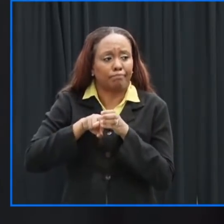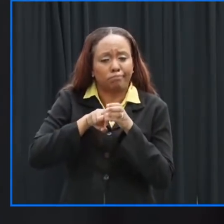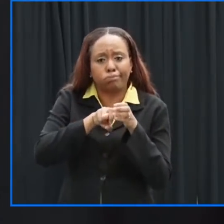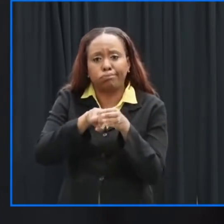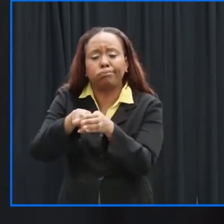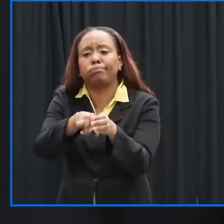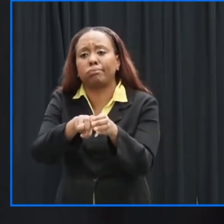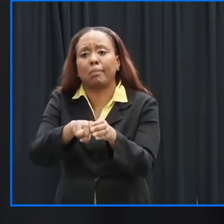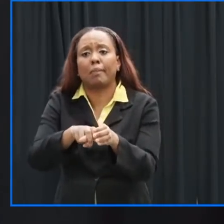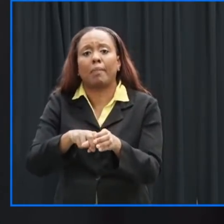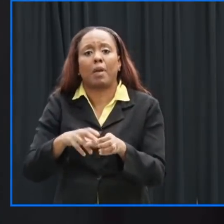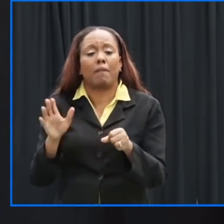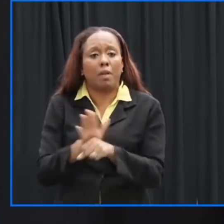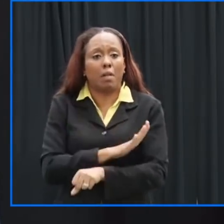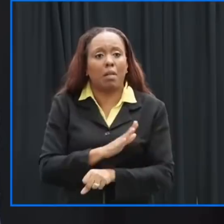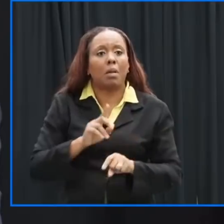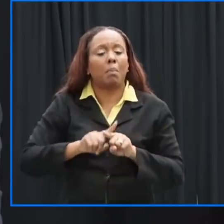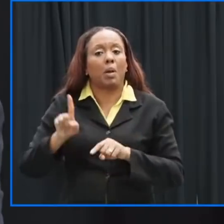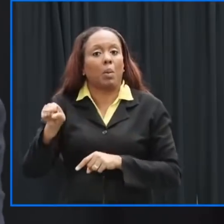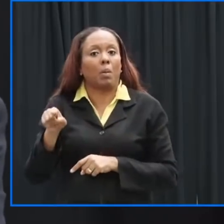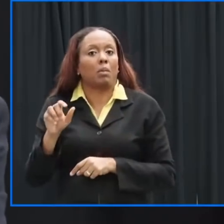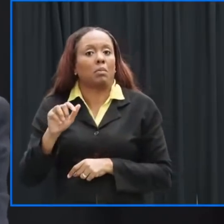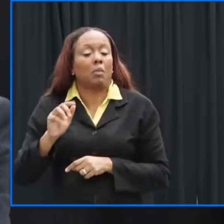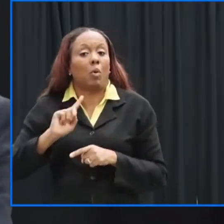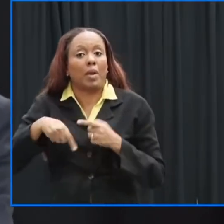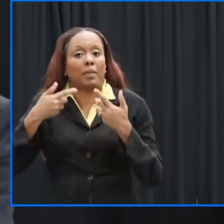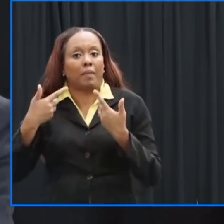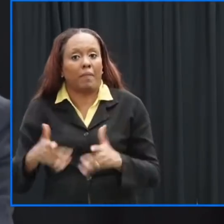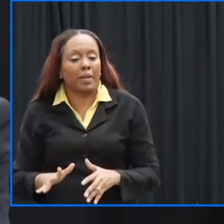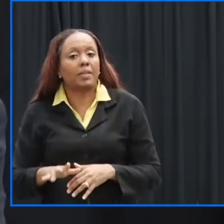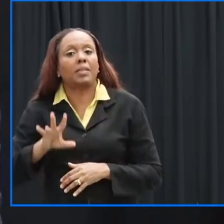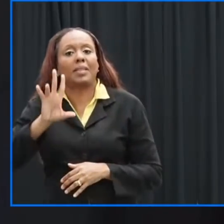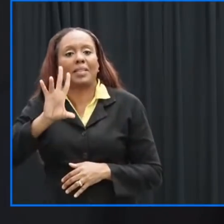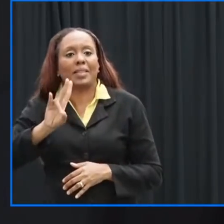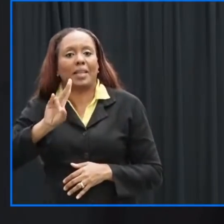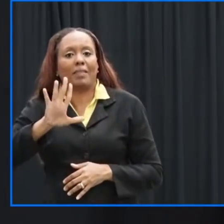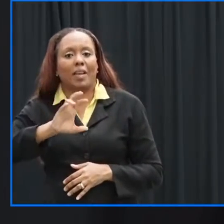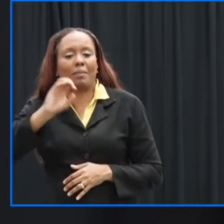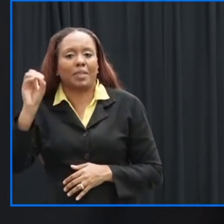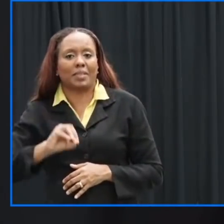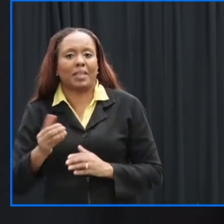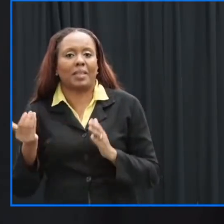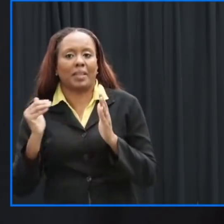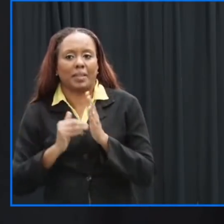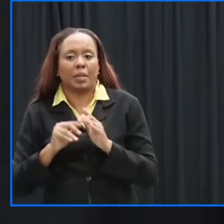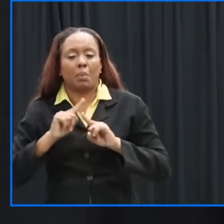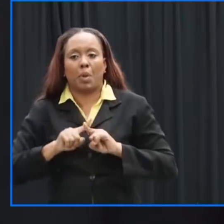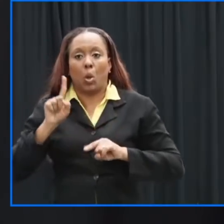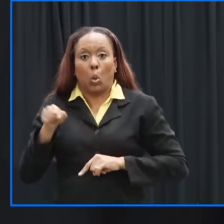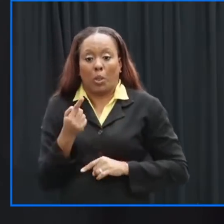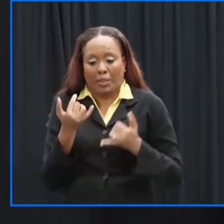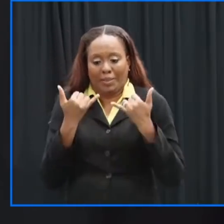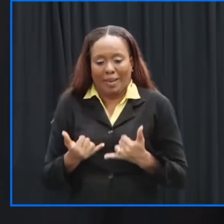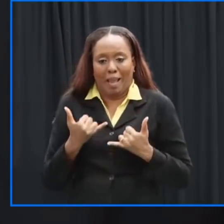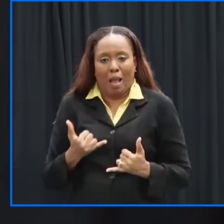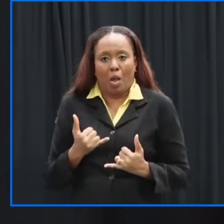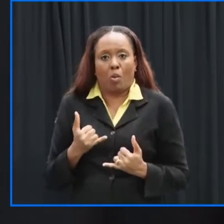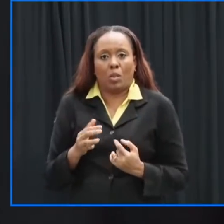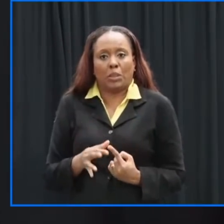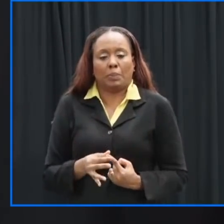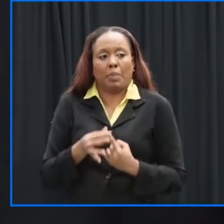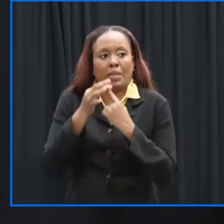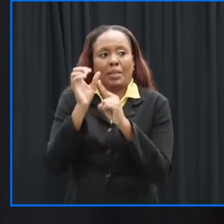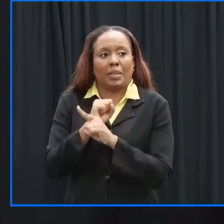to the 75%. So it's only to allow us to move in this urgent circumstance the large number of people that have